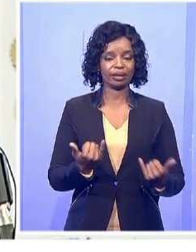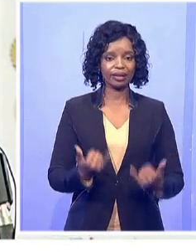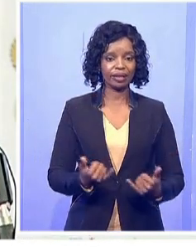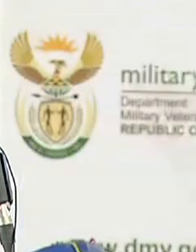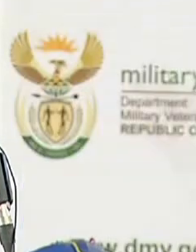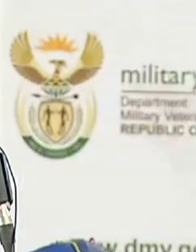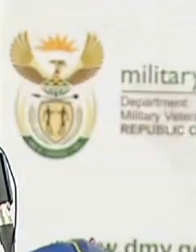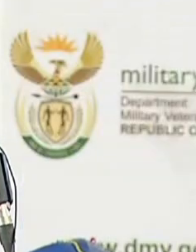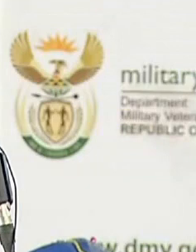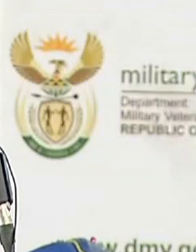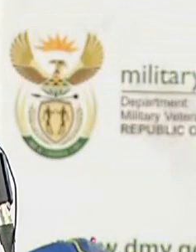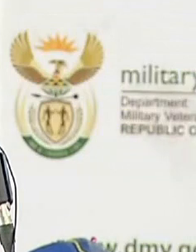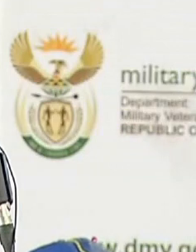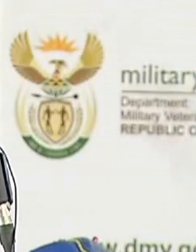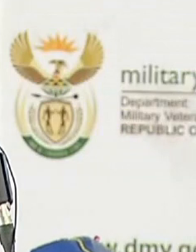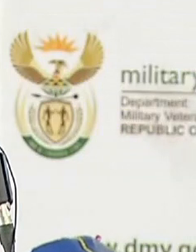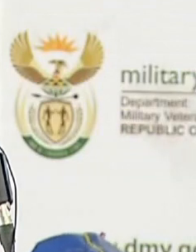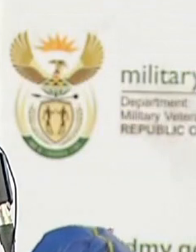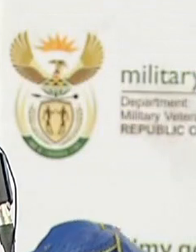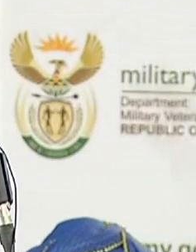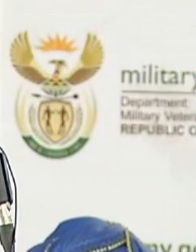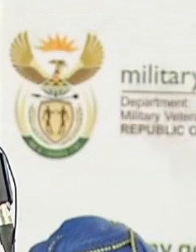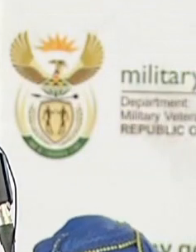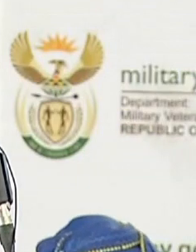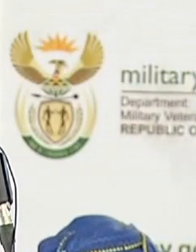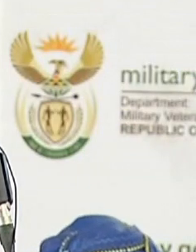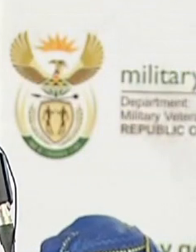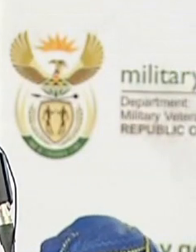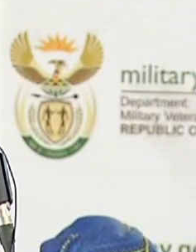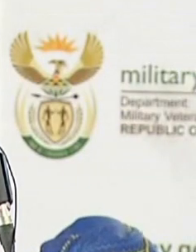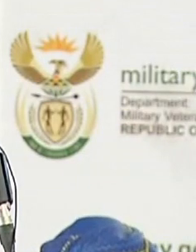abangabi ama traditional leaders.